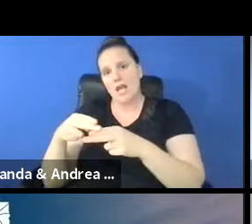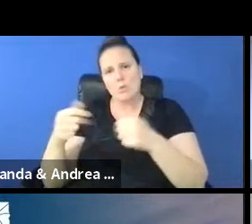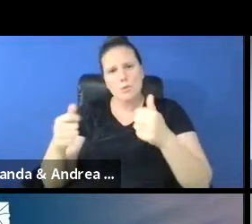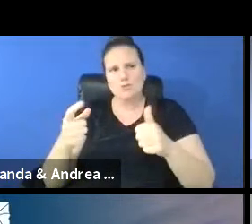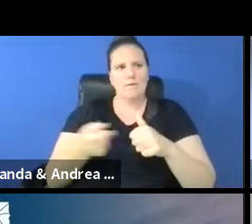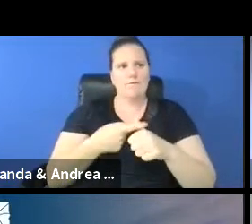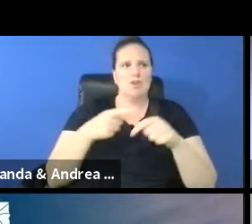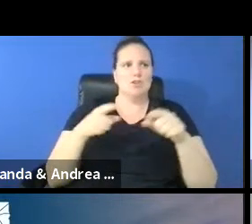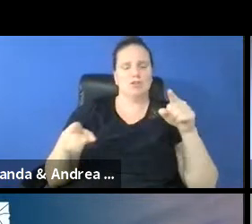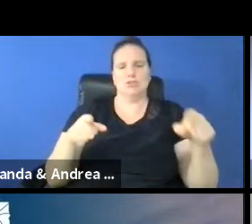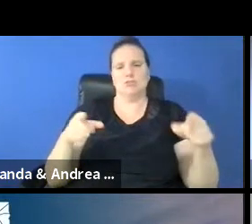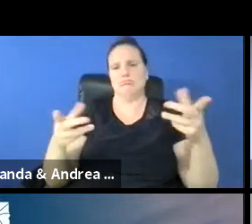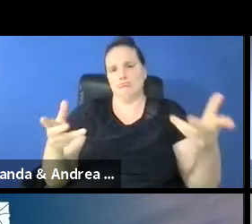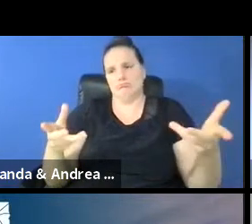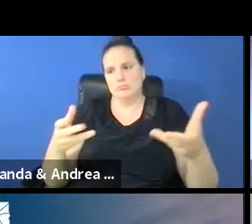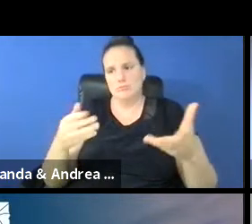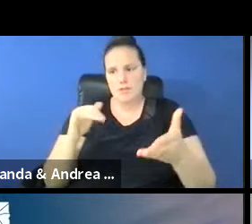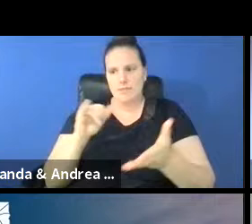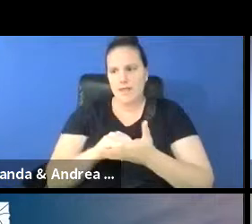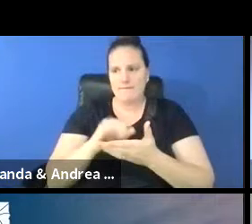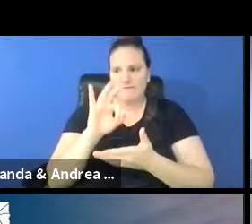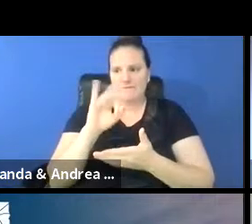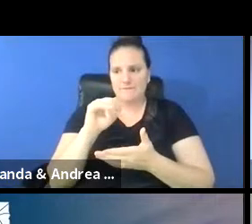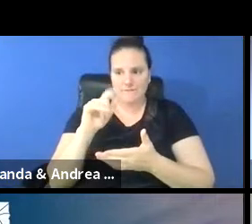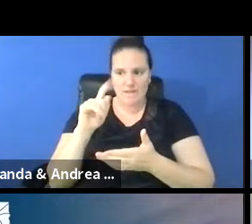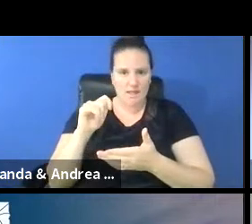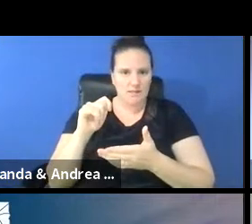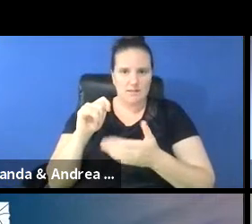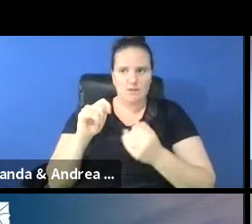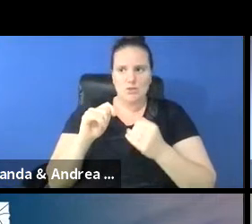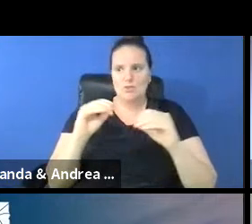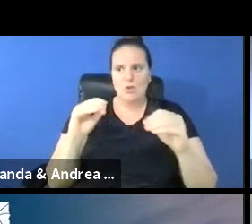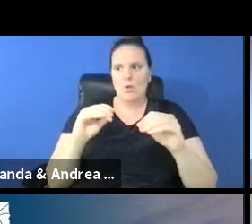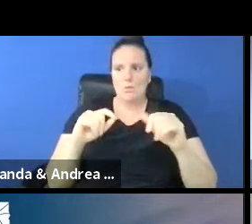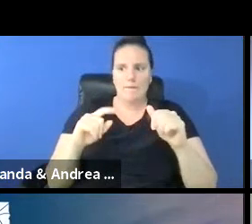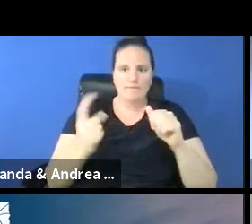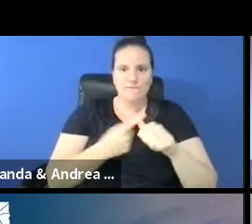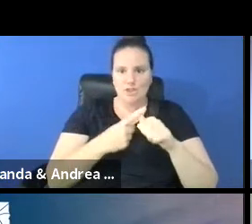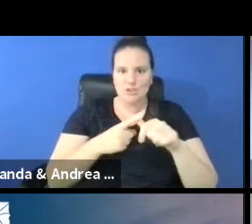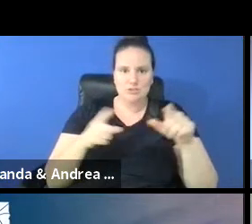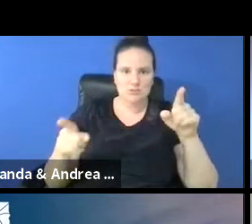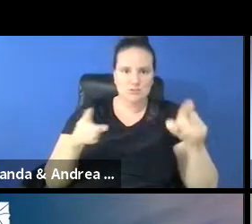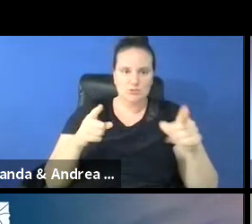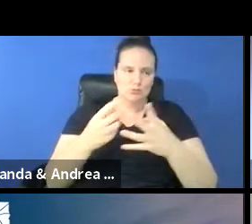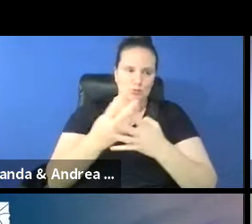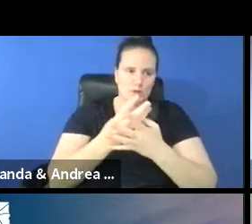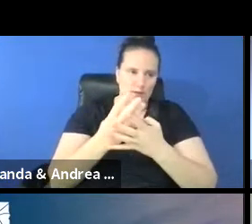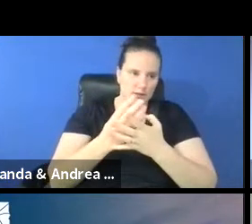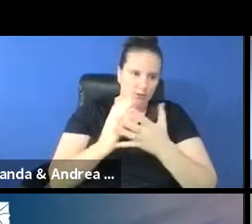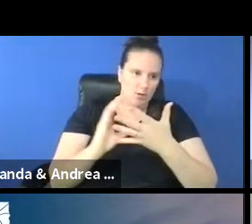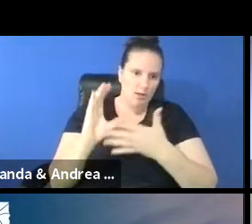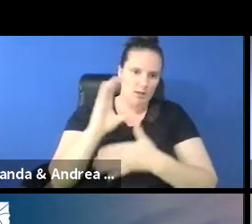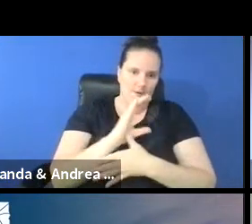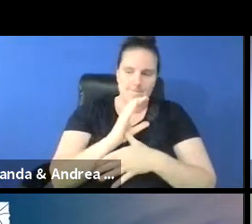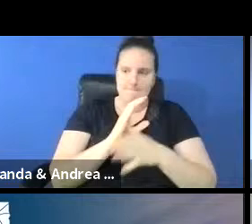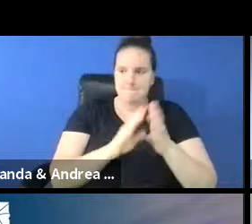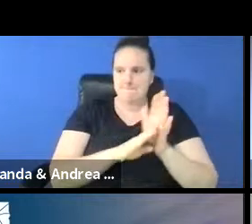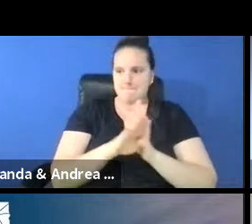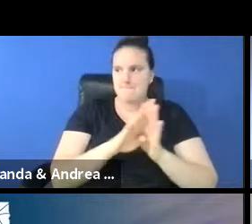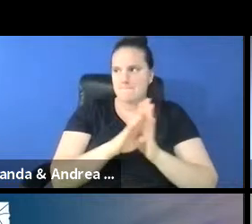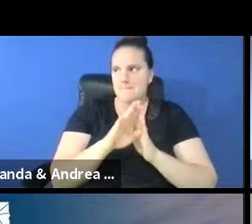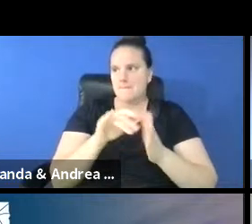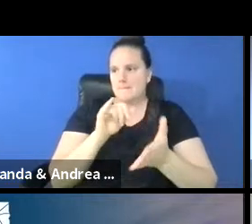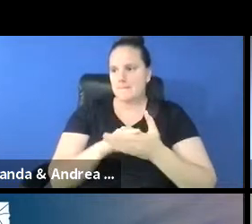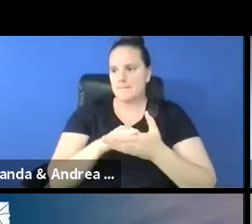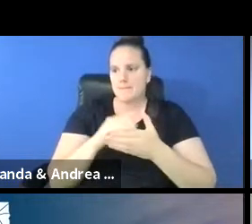comes first. And the fact is that there's really no comes first. The screening criteria that we're developing are going